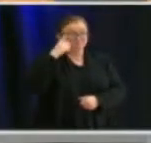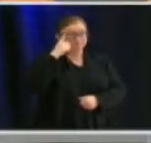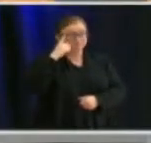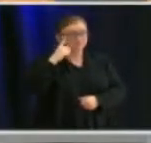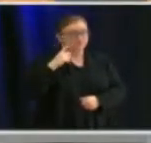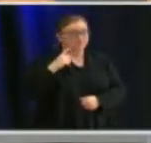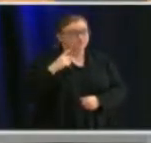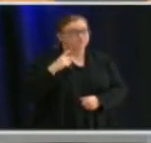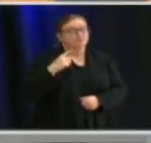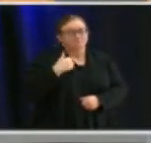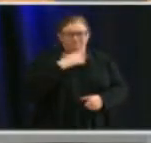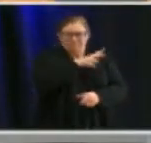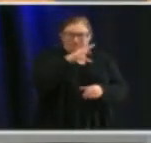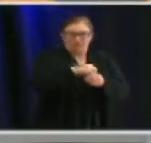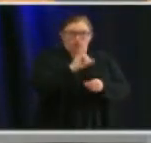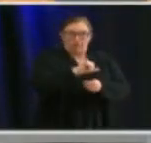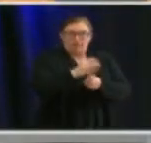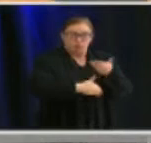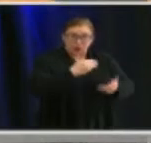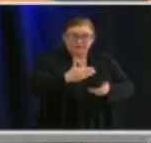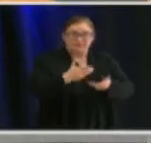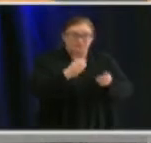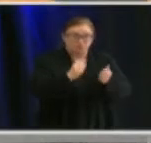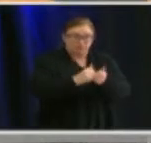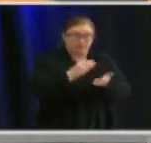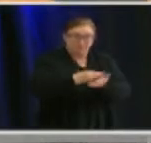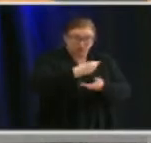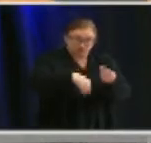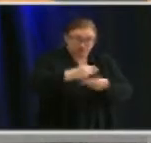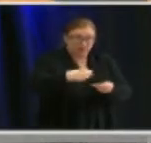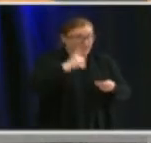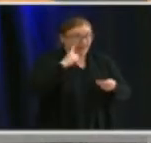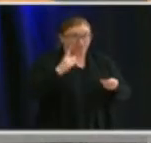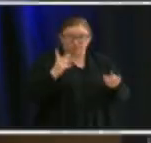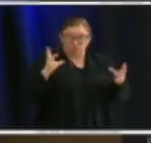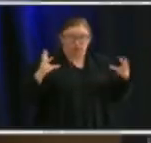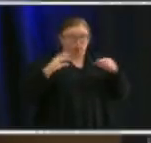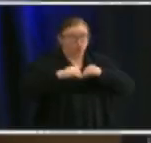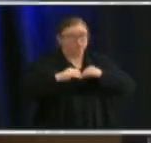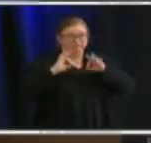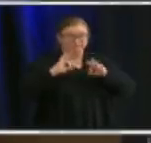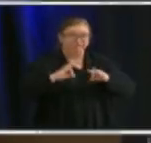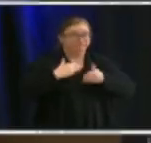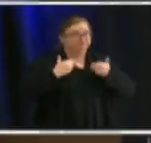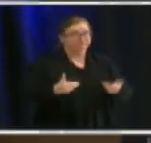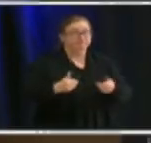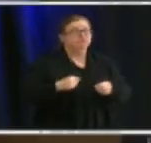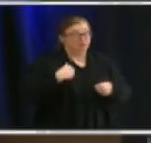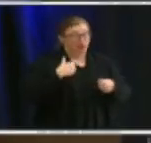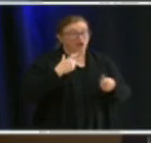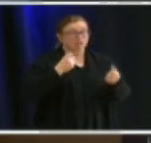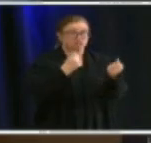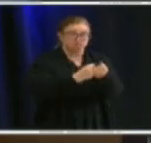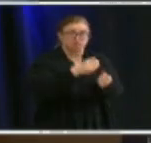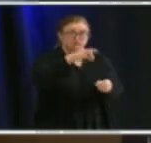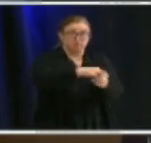After having participated in the process, which I think was valid and inclusive, I am prepared to vote yes for this budget. But